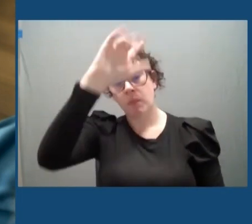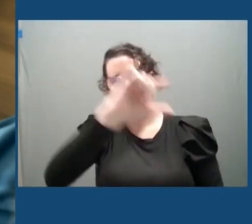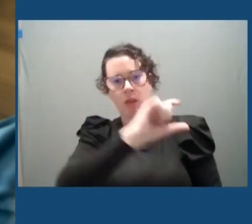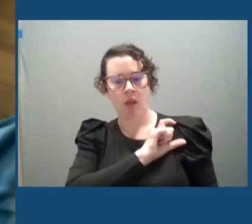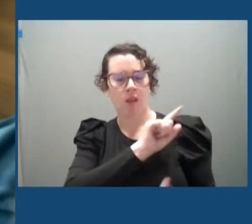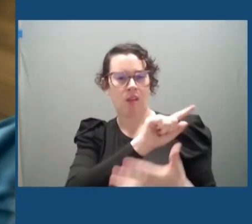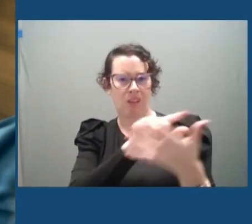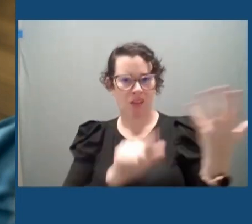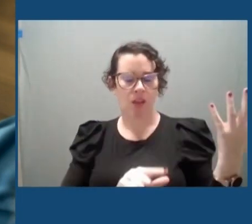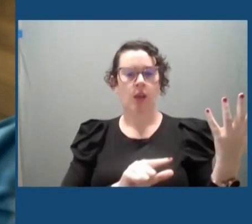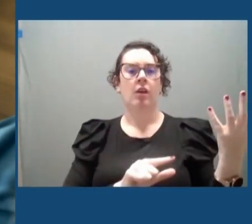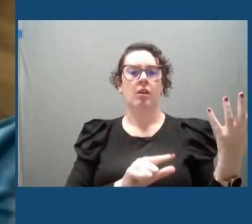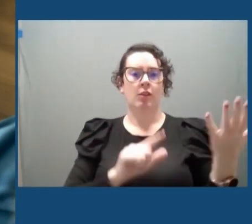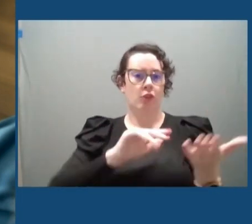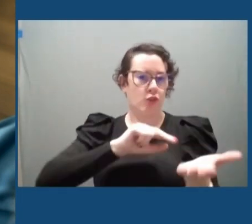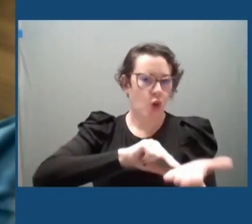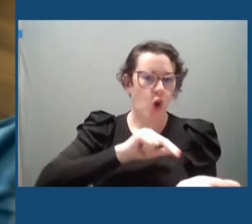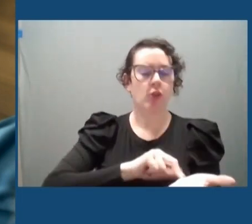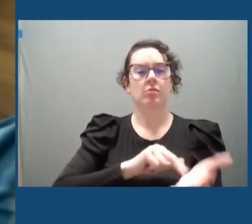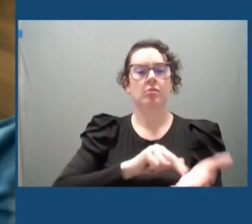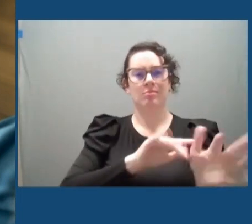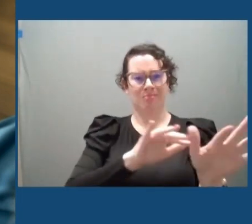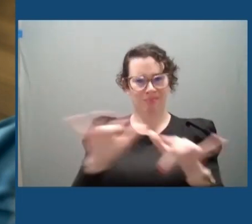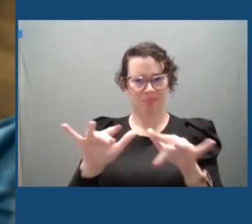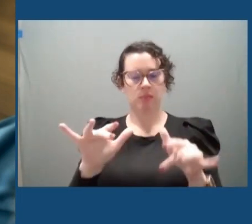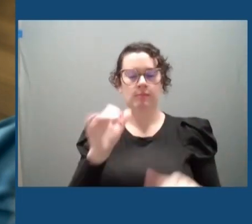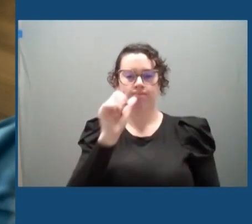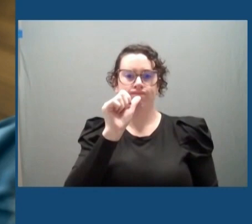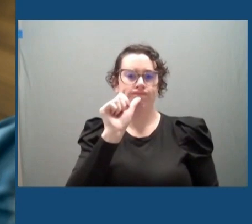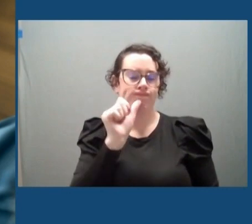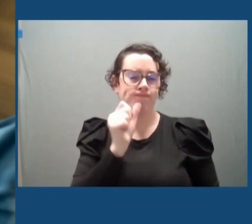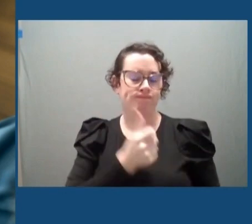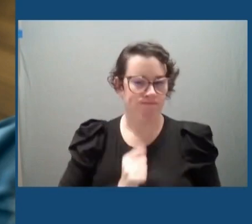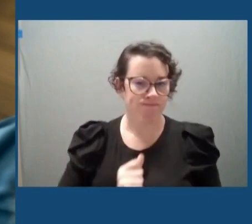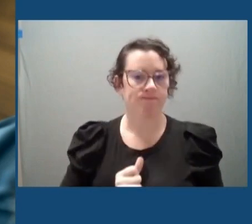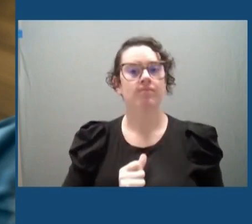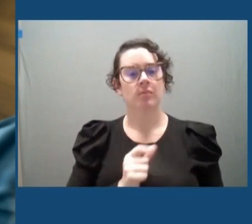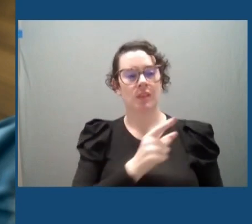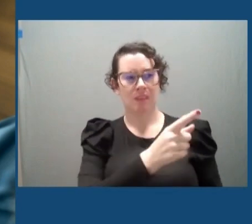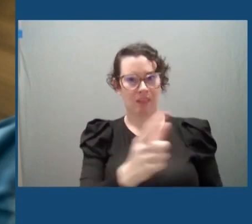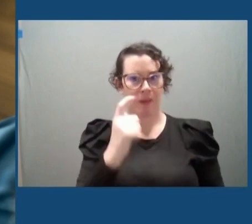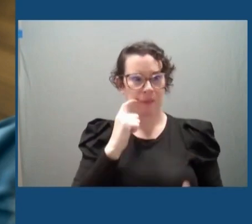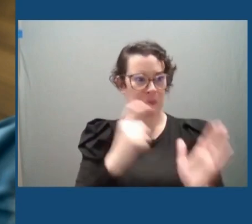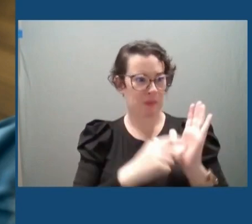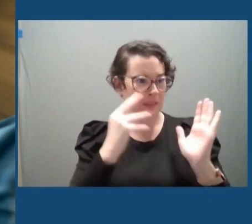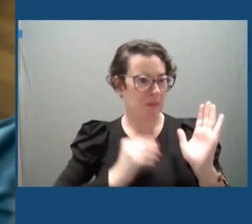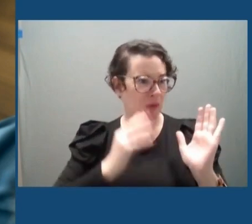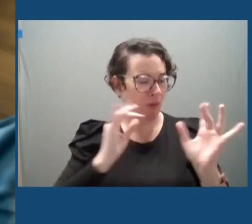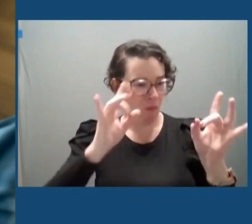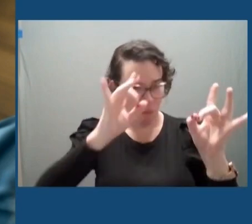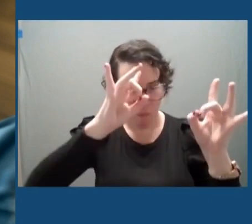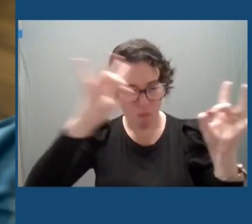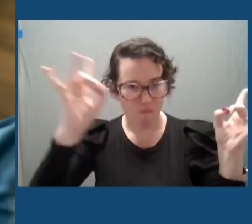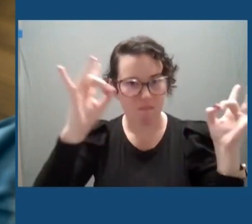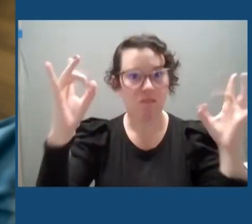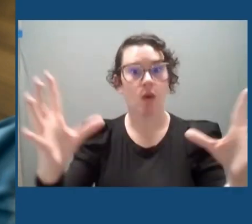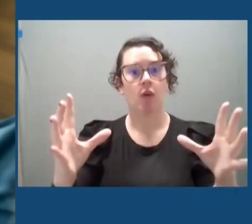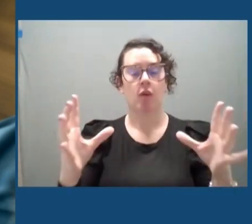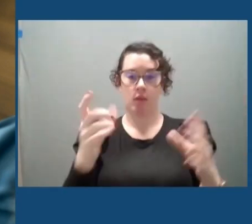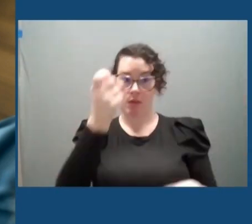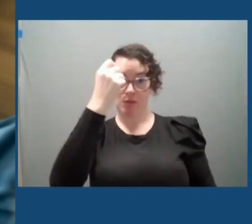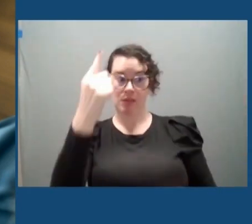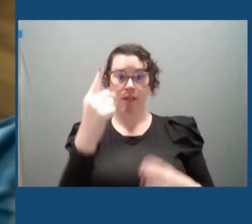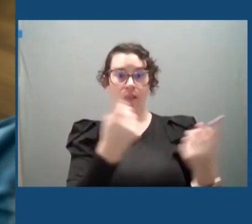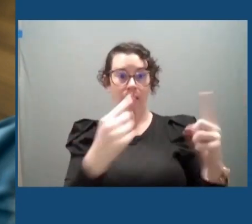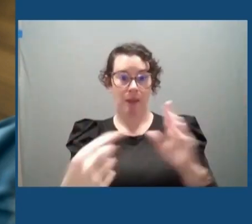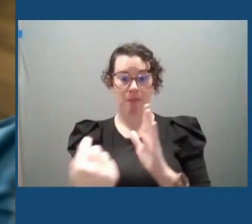Their experiences on the job expose them to horrific circumstances. And the suicide rates among law enforcement are